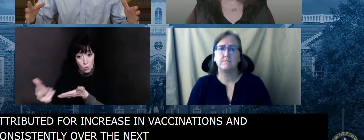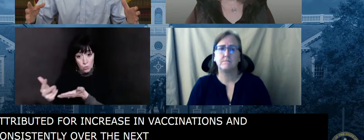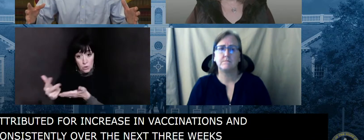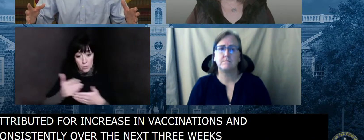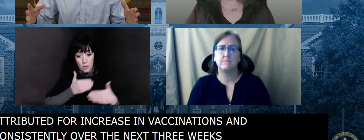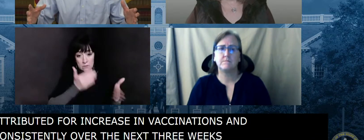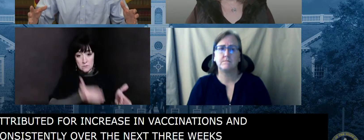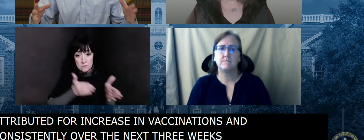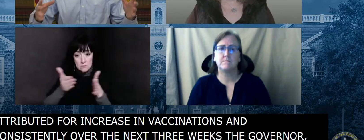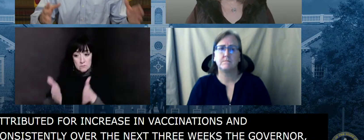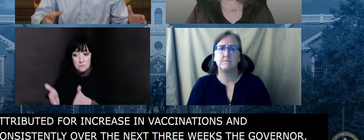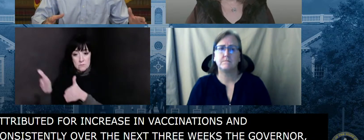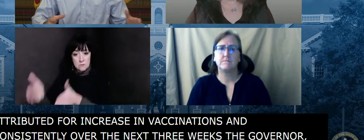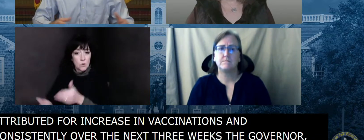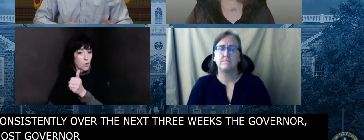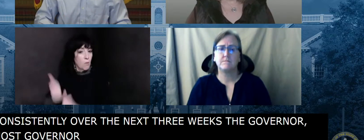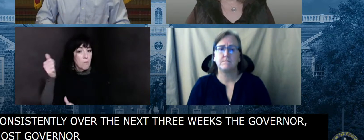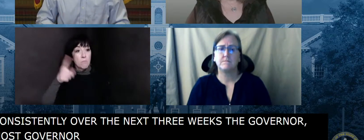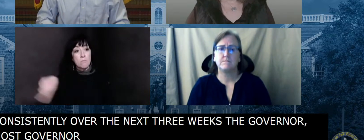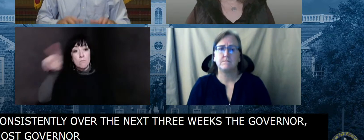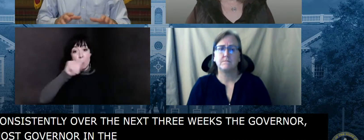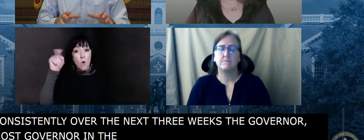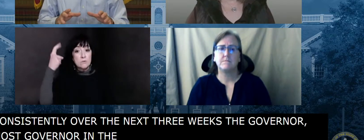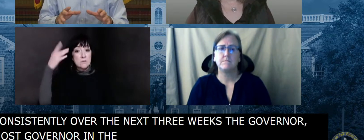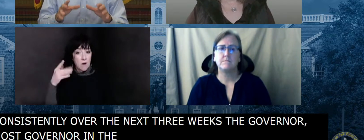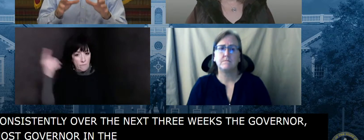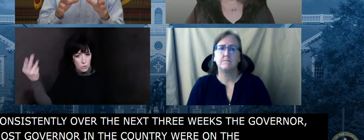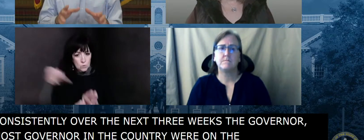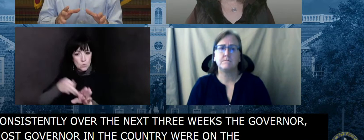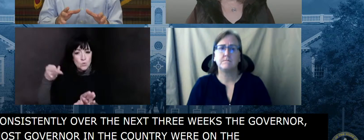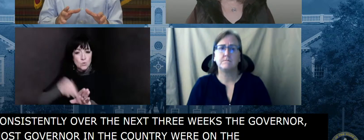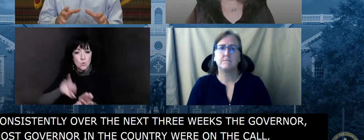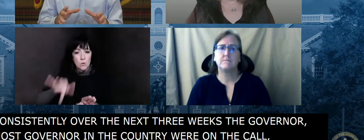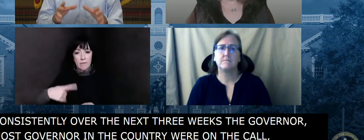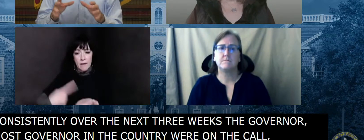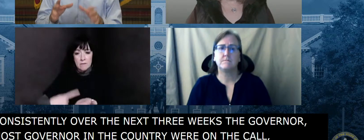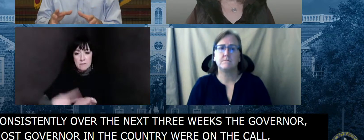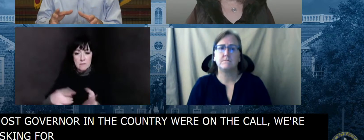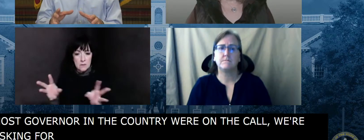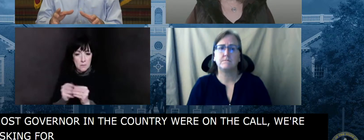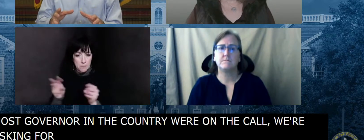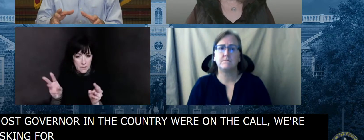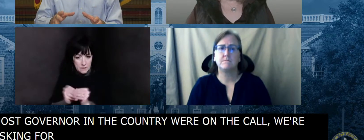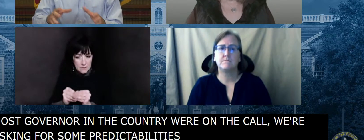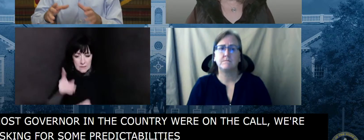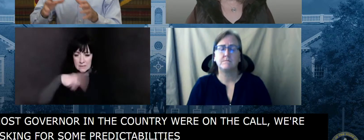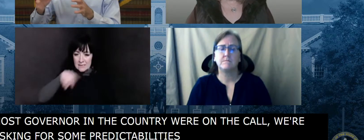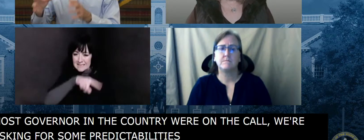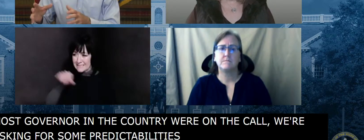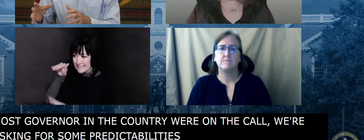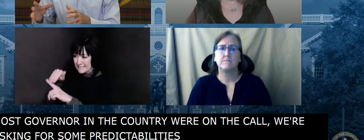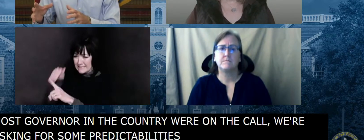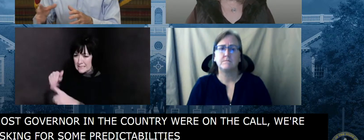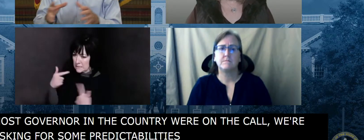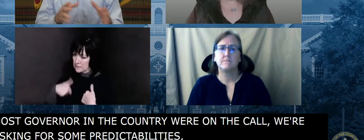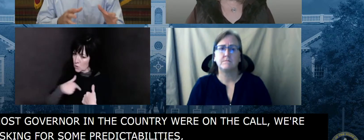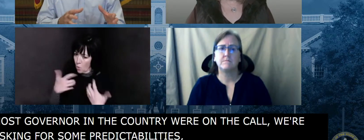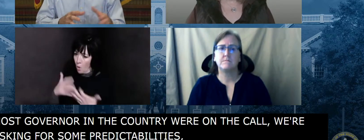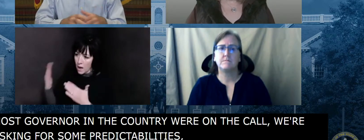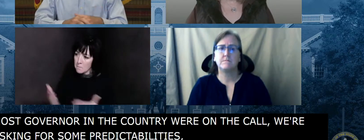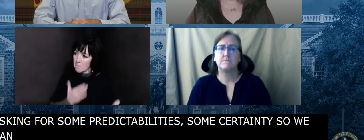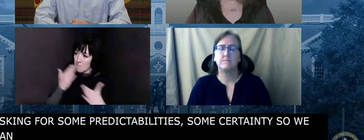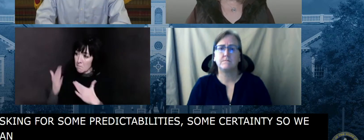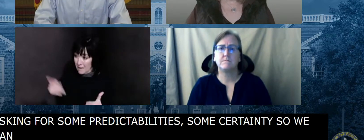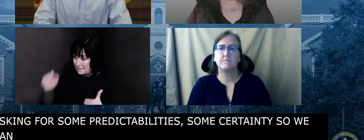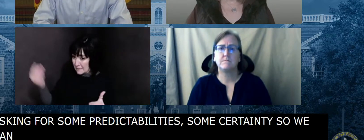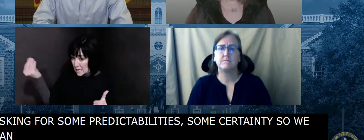governors in the country were on the call. We're asking for some predictability, some certainty, so we could all plan based on